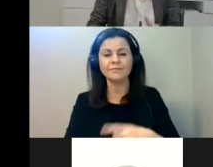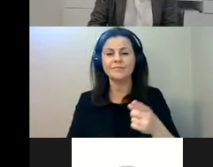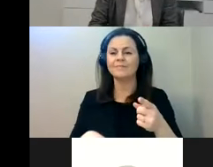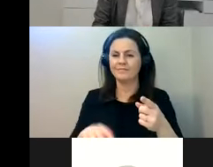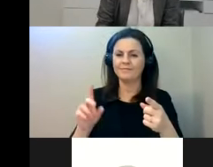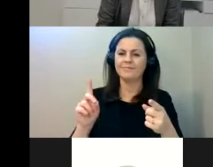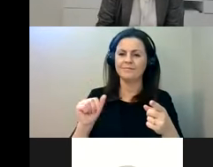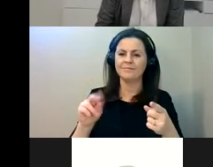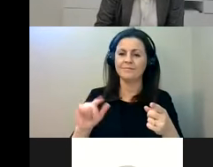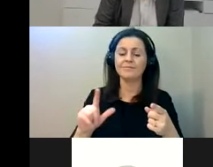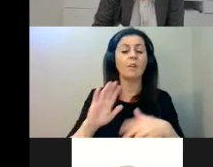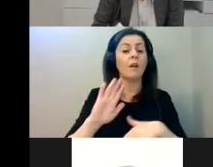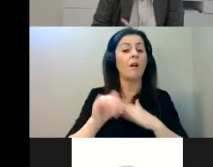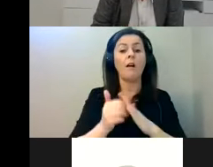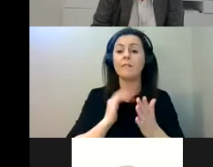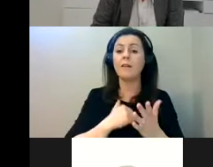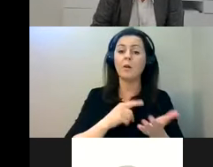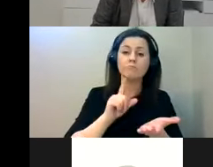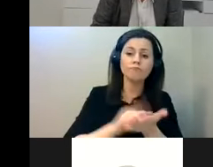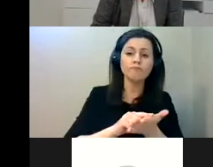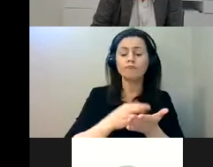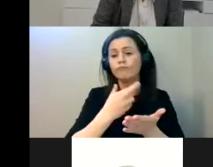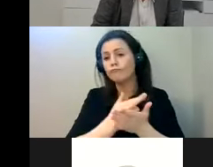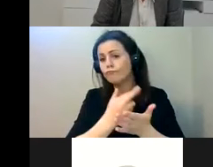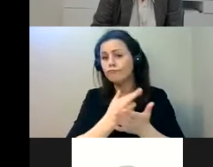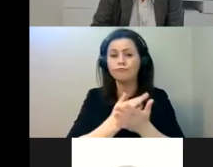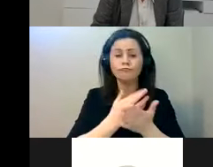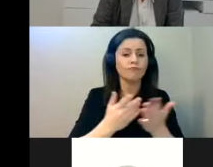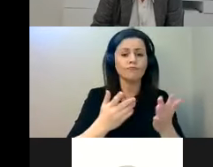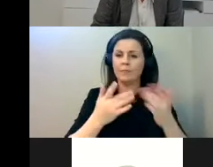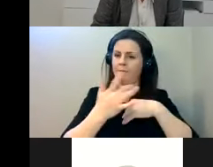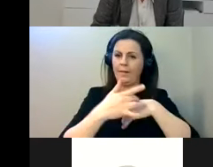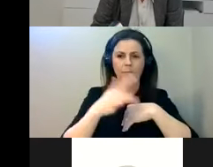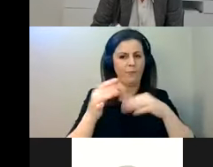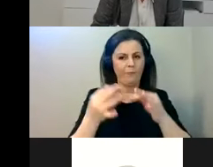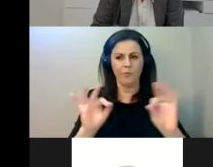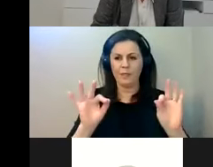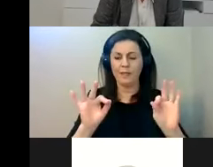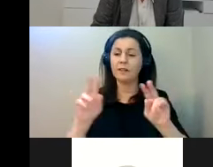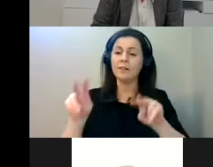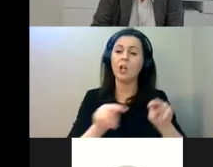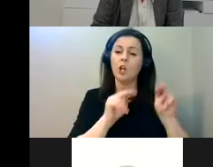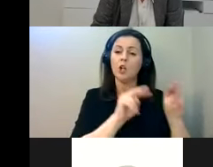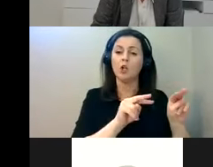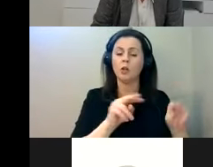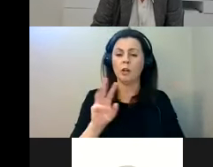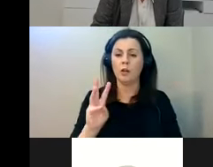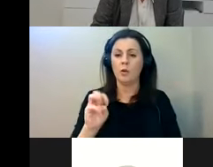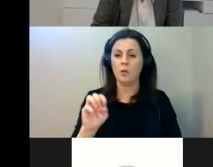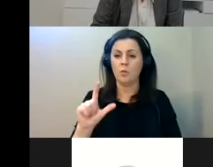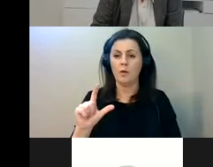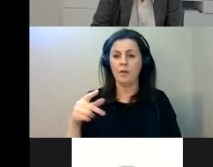are actually publicly available and can be downloaded for free on our website. You just have to go to